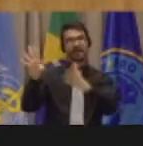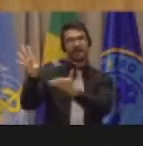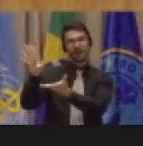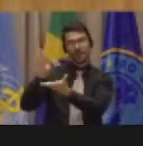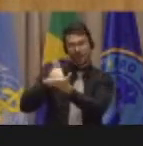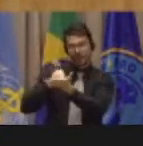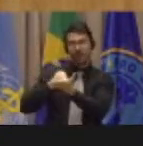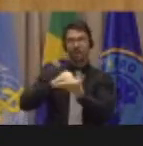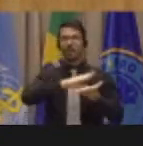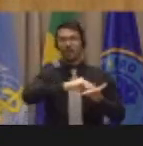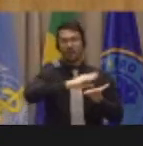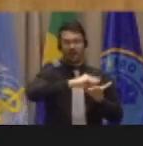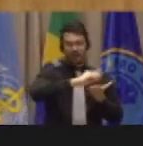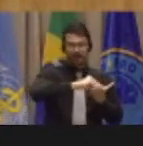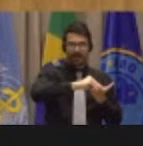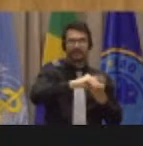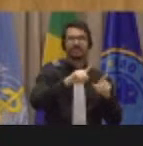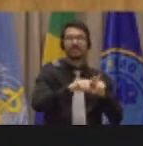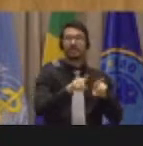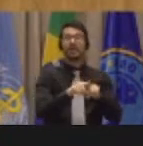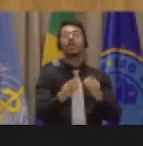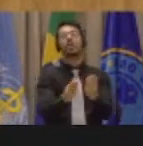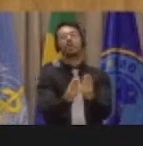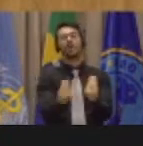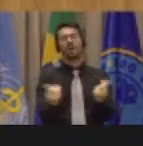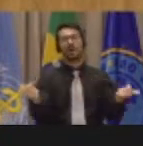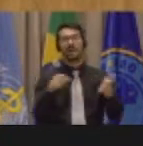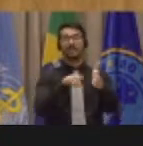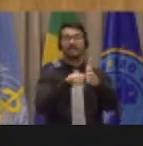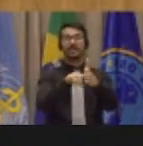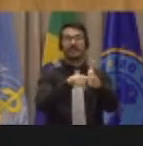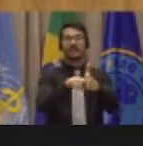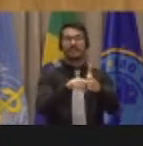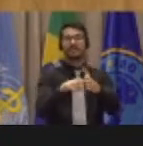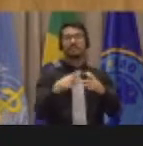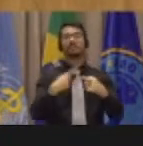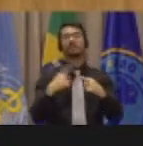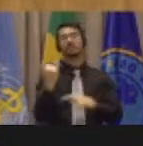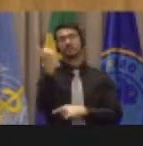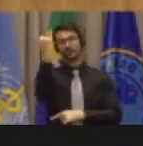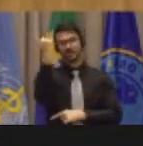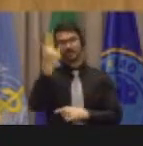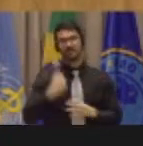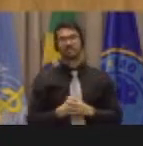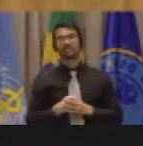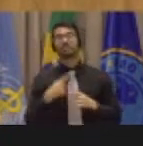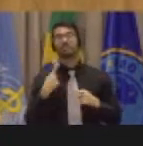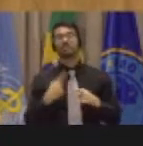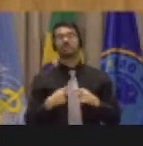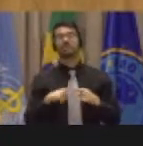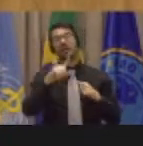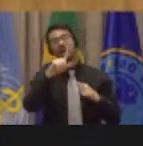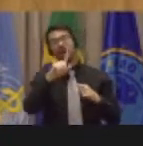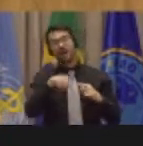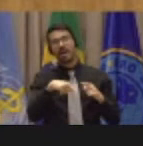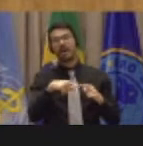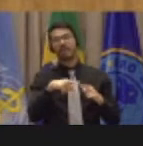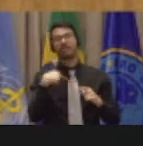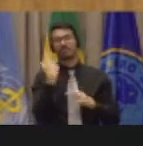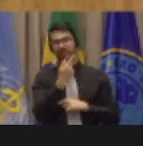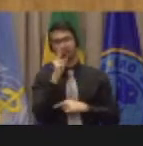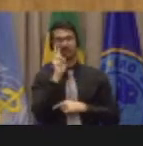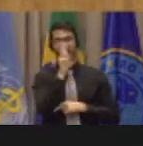why am I going to talk about collection and quality and analysis of the data? Why is this important? Because